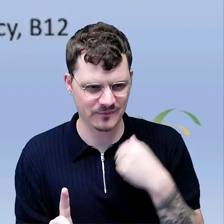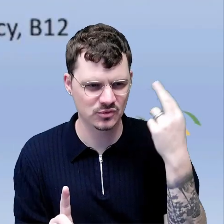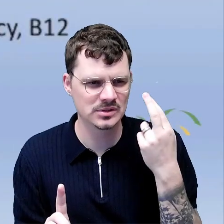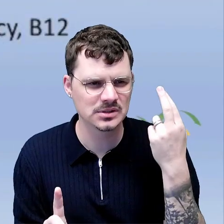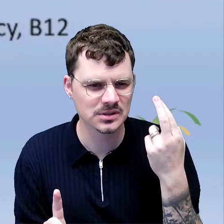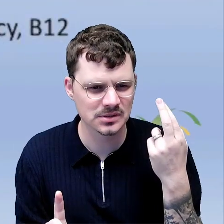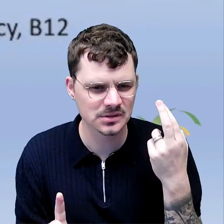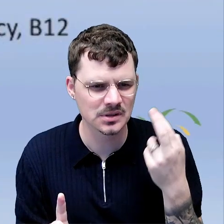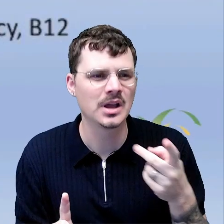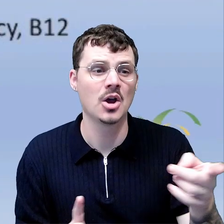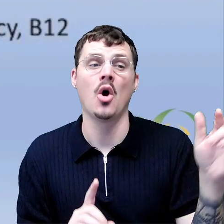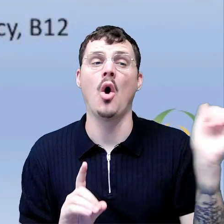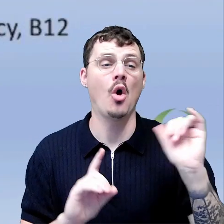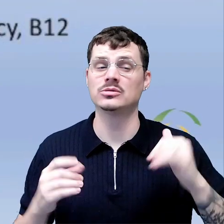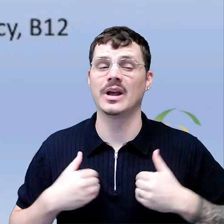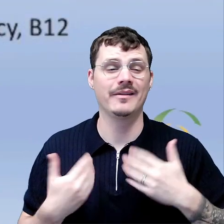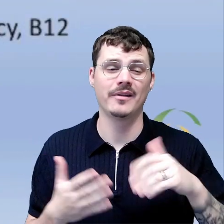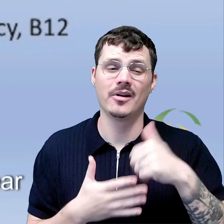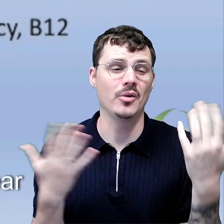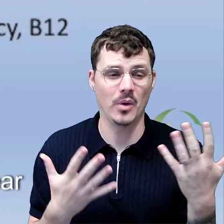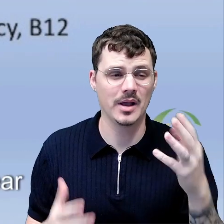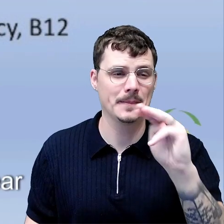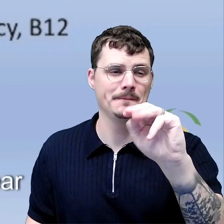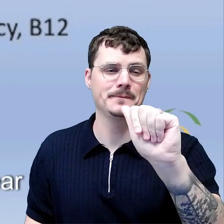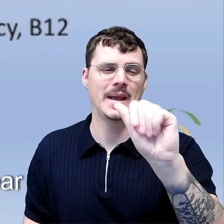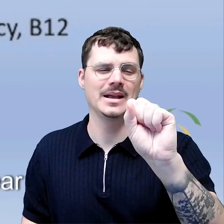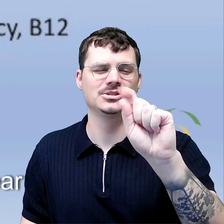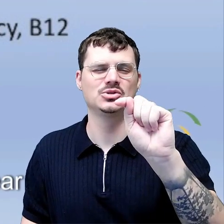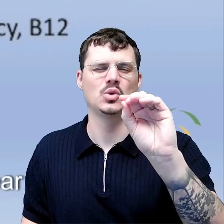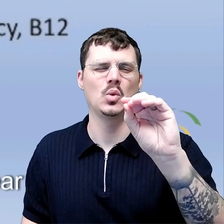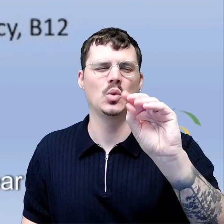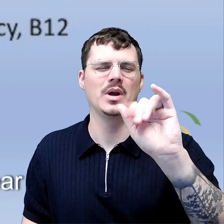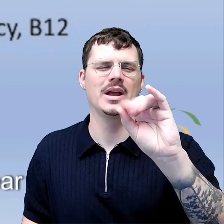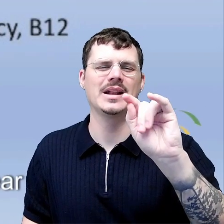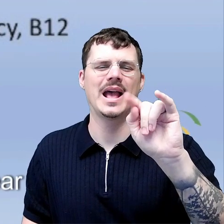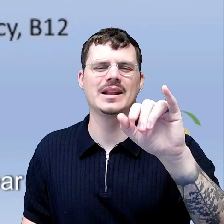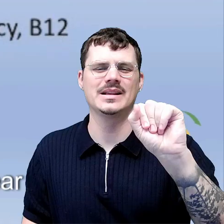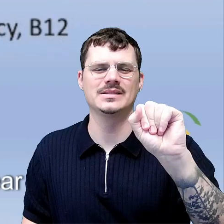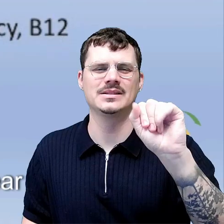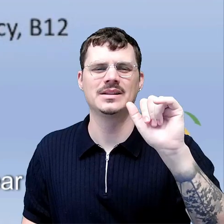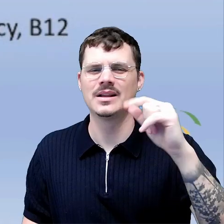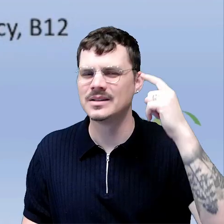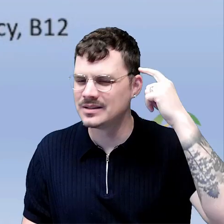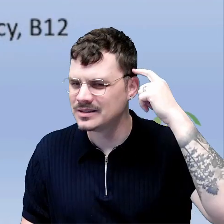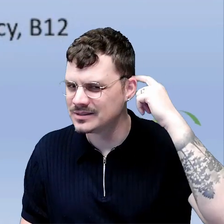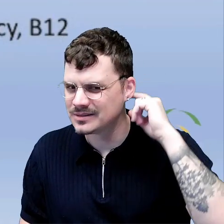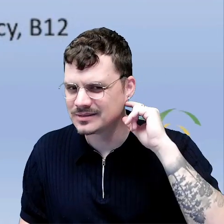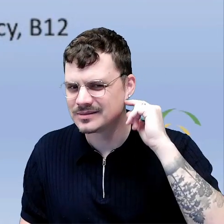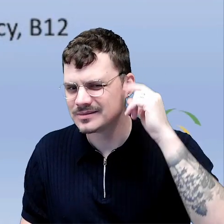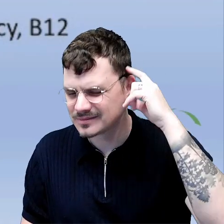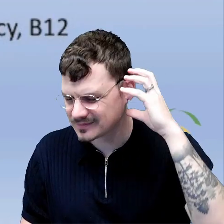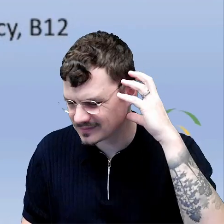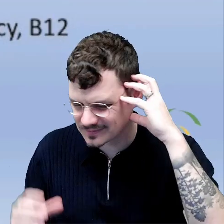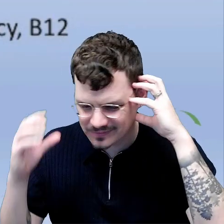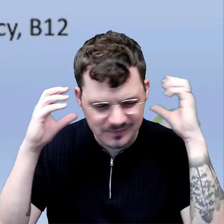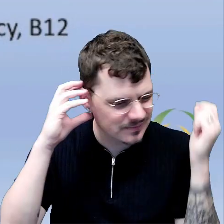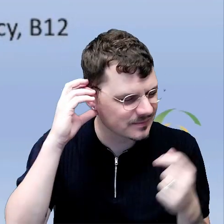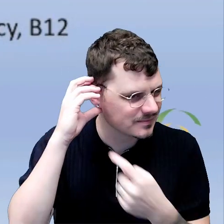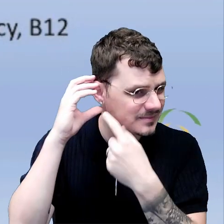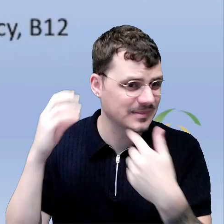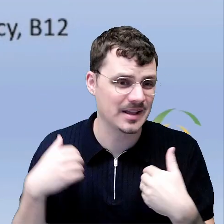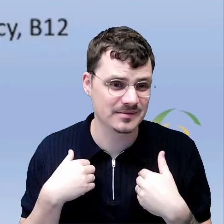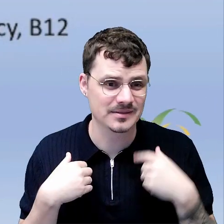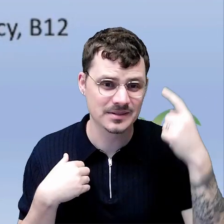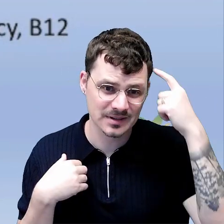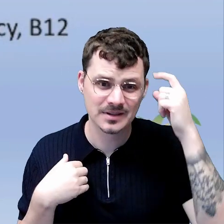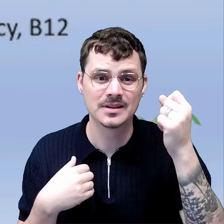He also had mastoiditis, which is that spongy bone that cups your ear on either side. Well, if